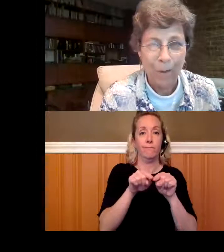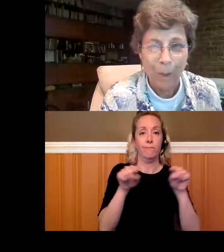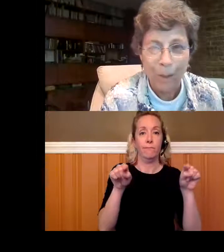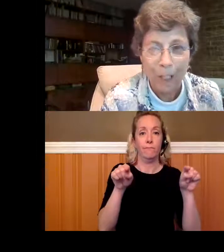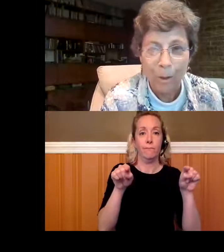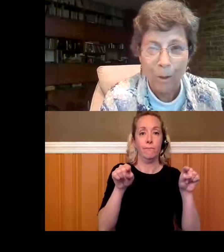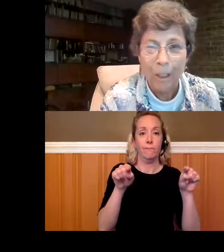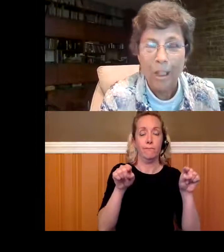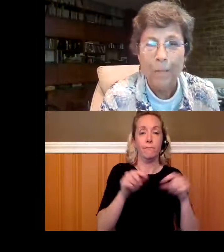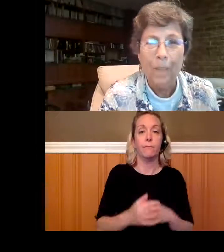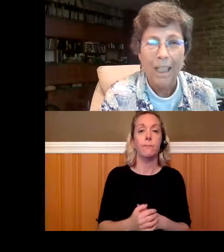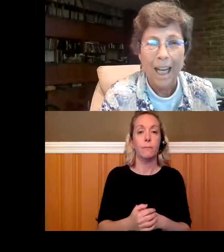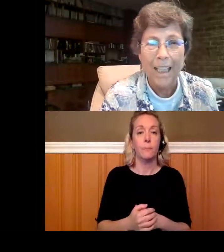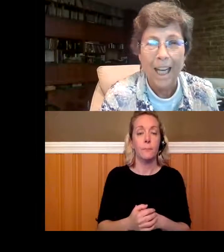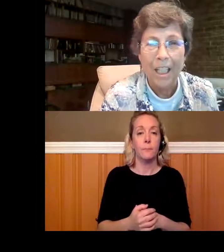www.sauerburger.org. That's